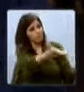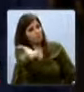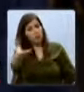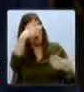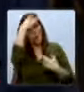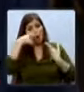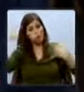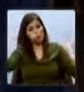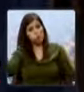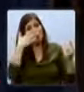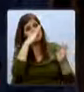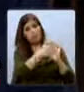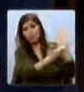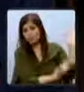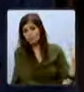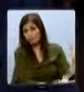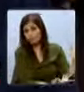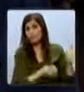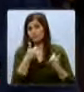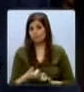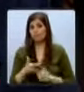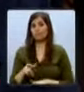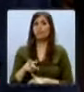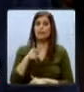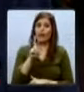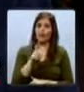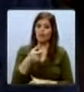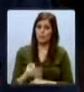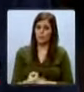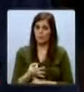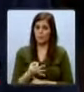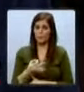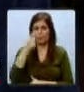pública o bom exemplo. Pedro Escoto e António Esteves Martins, RTP, Berlim.